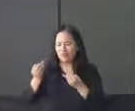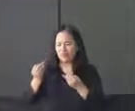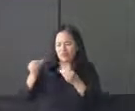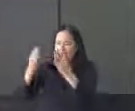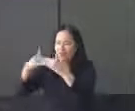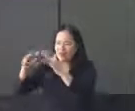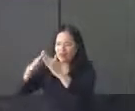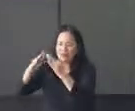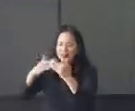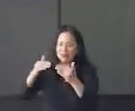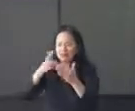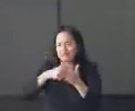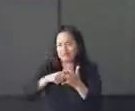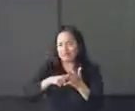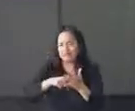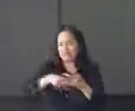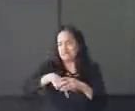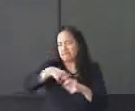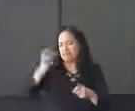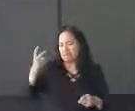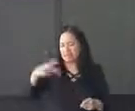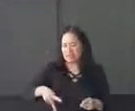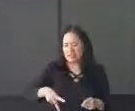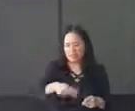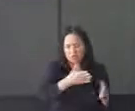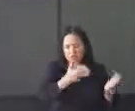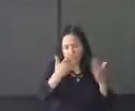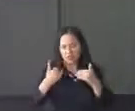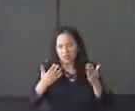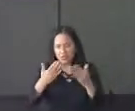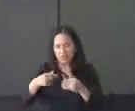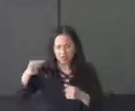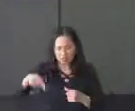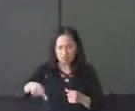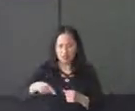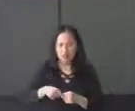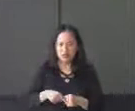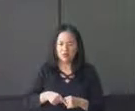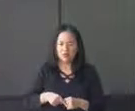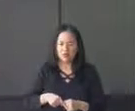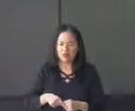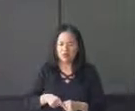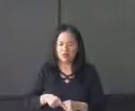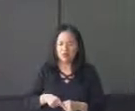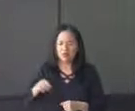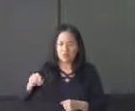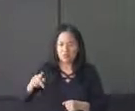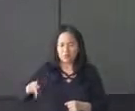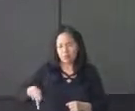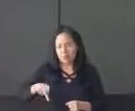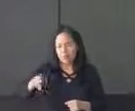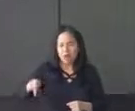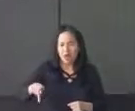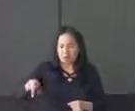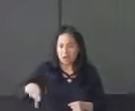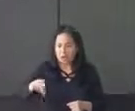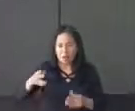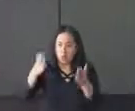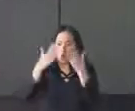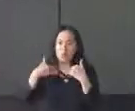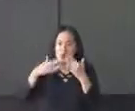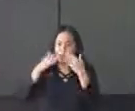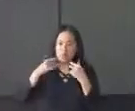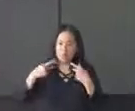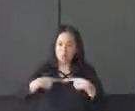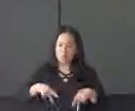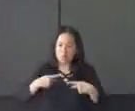empty due to an immigration that condemned Riace to be transformed into a town,